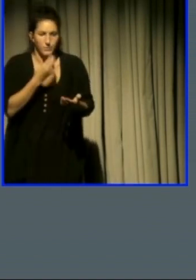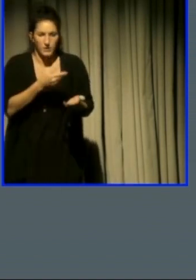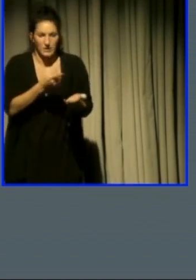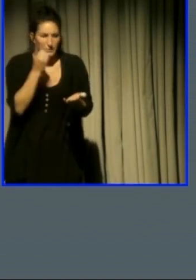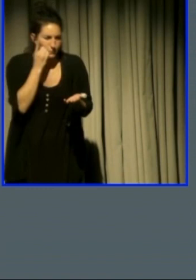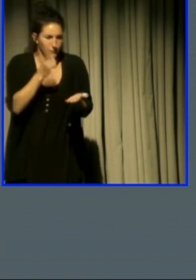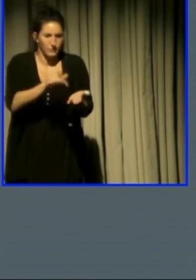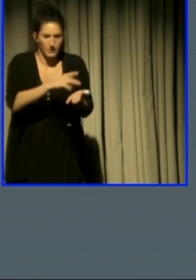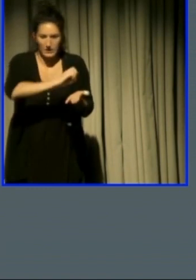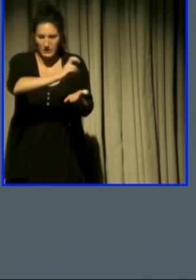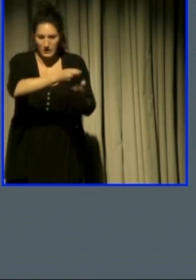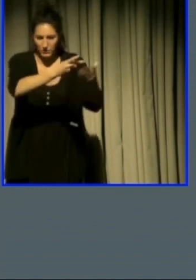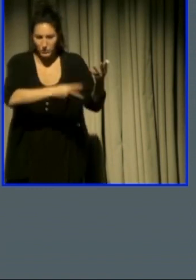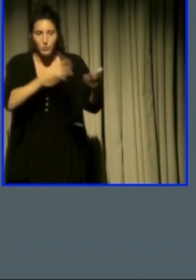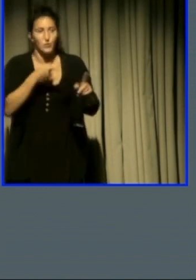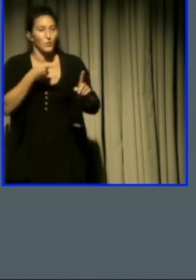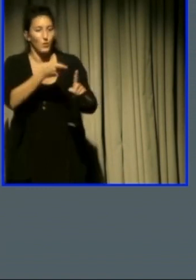certain technologies.